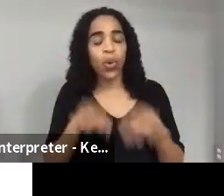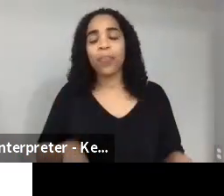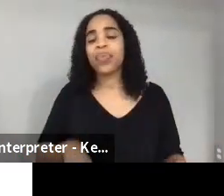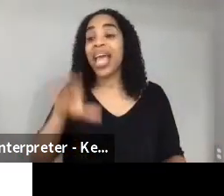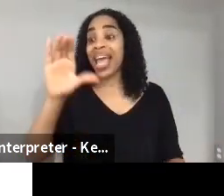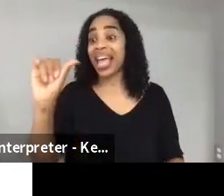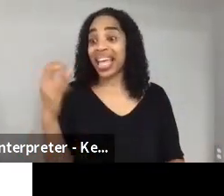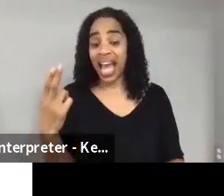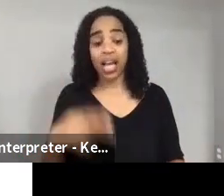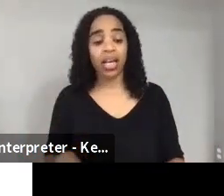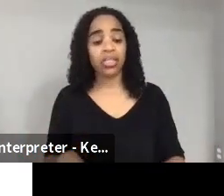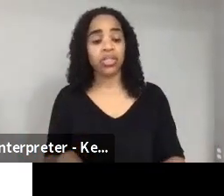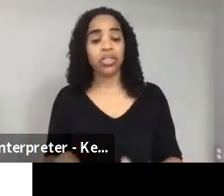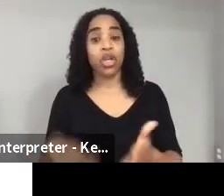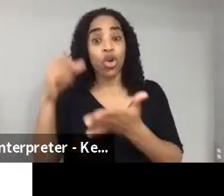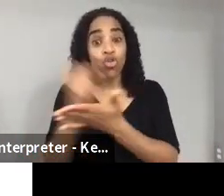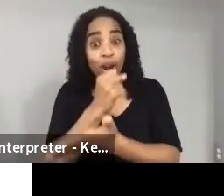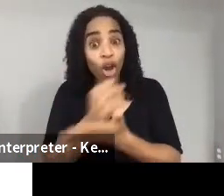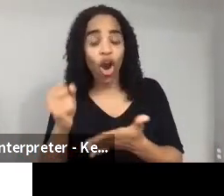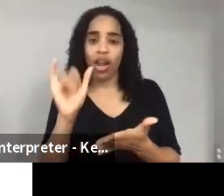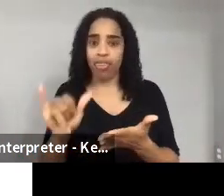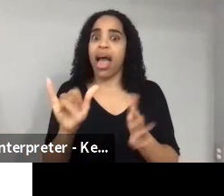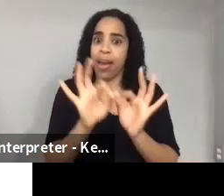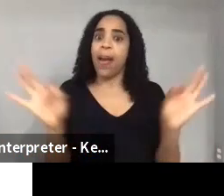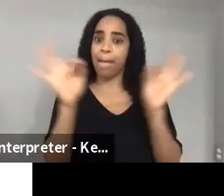card is good to have on hand.